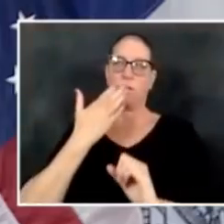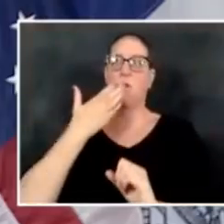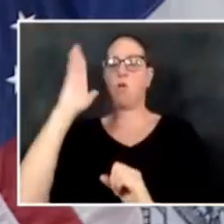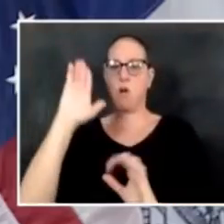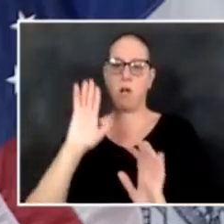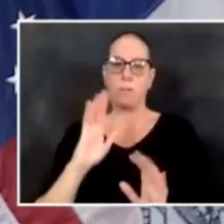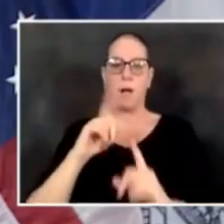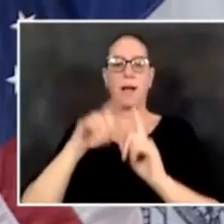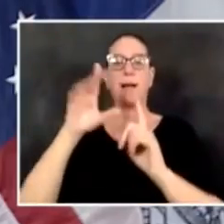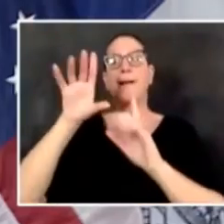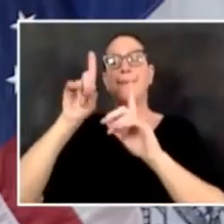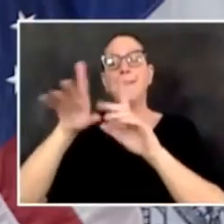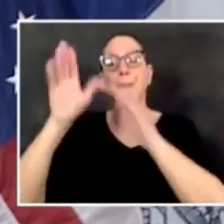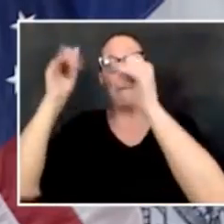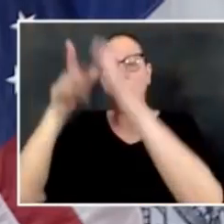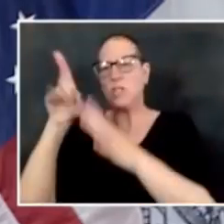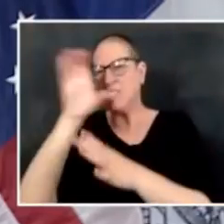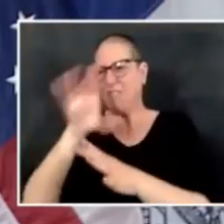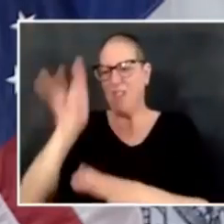Next, we have Julia from the Post.